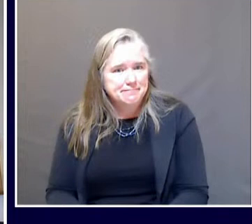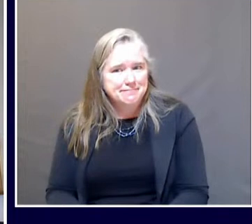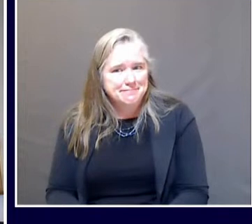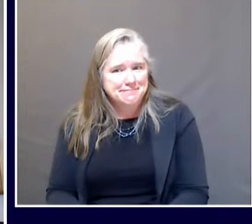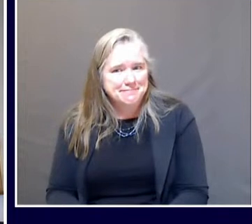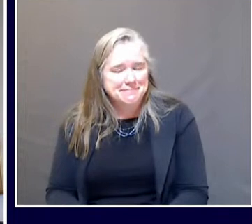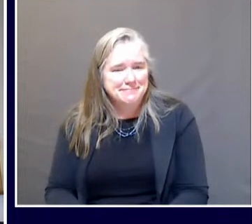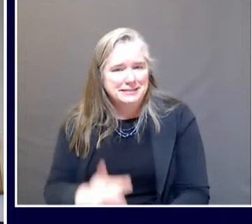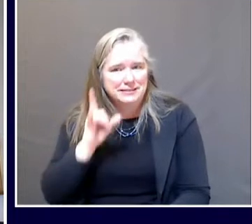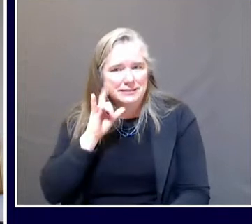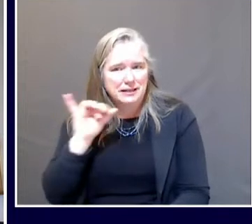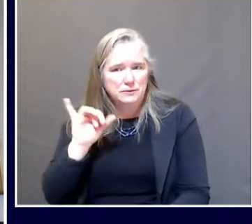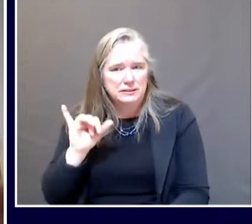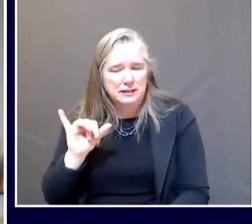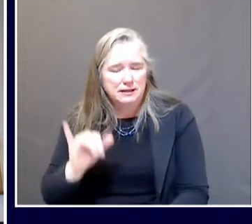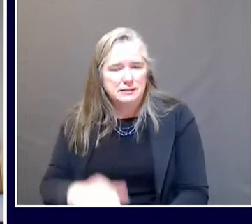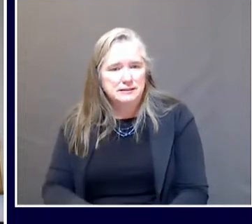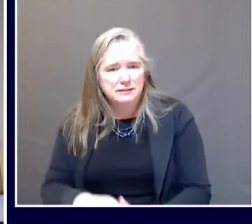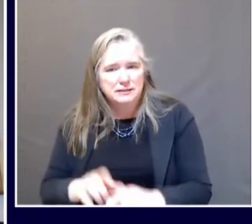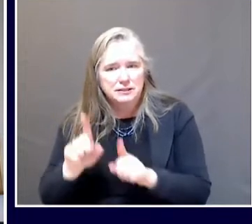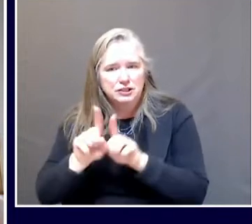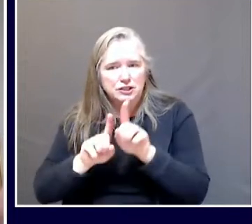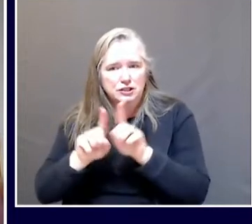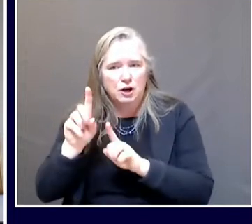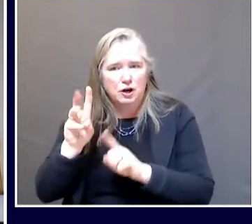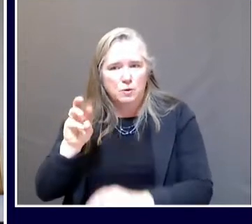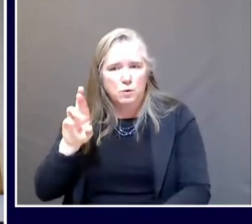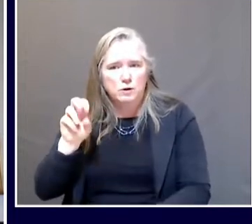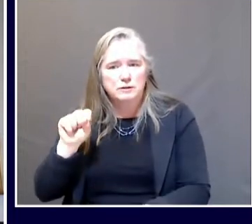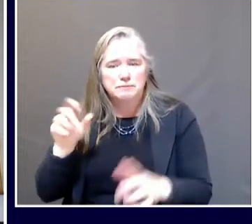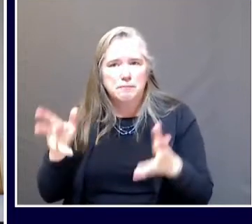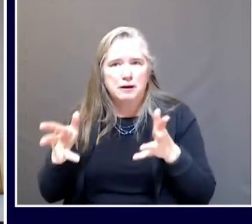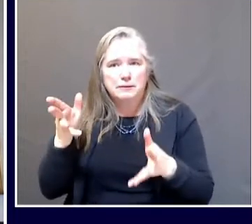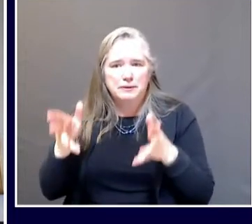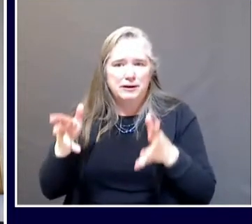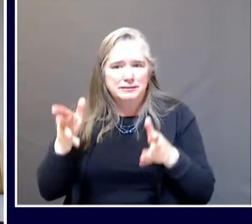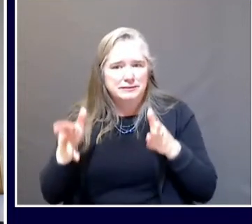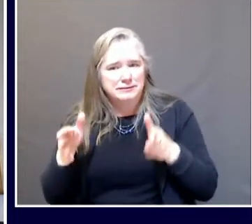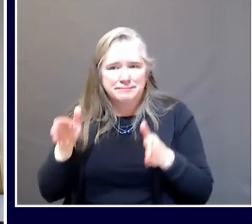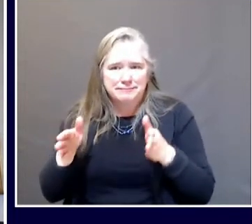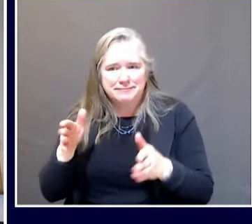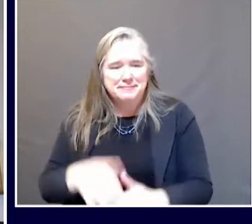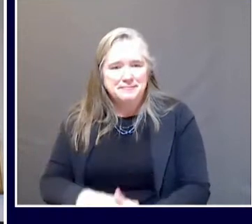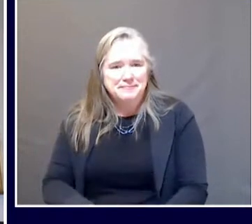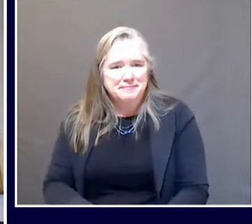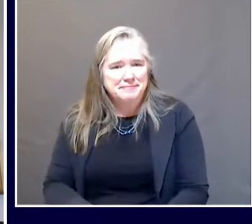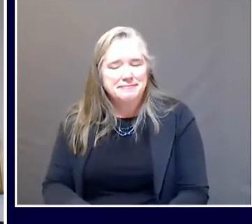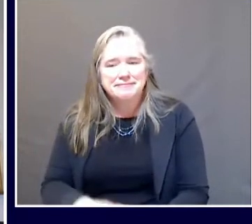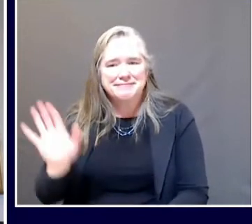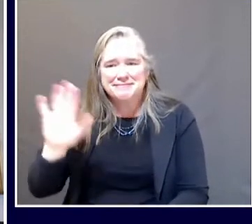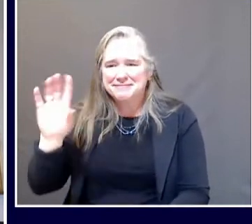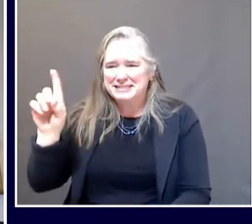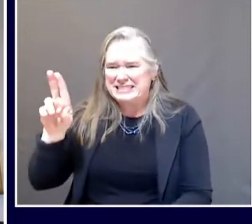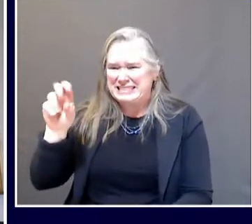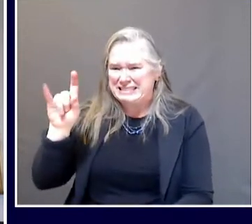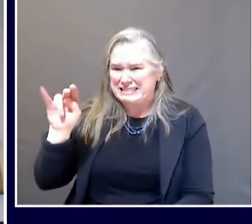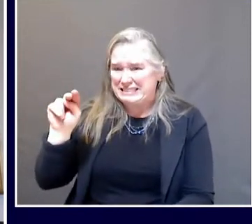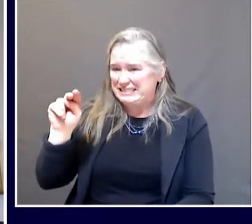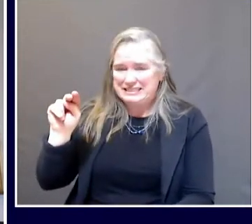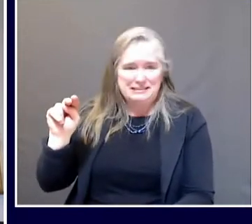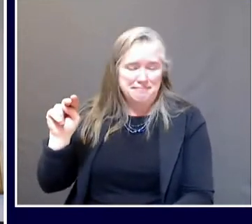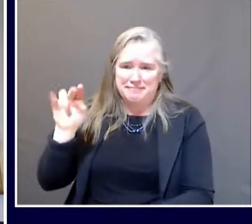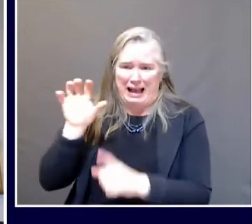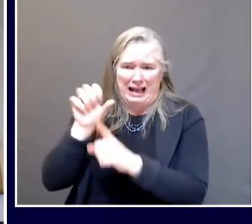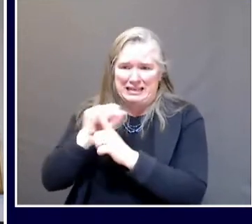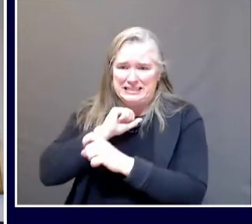in the federal government suddenly, would it be people waiting for second doses or anything like that? Hey, Dustin, I did not